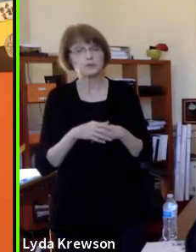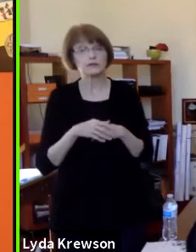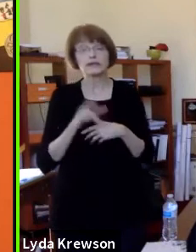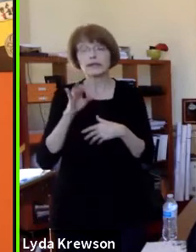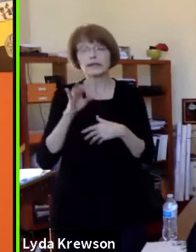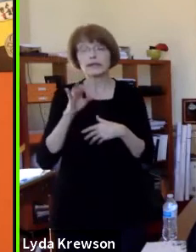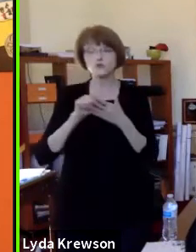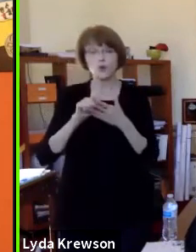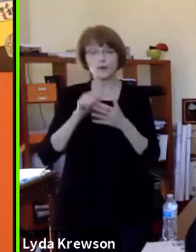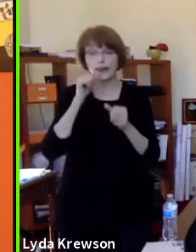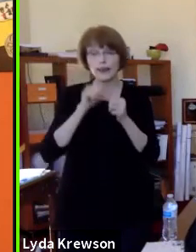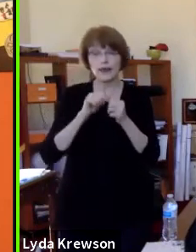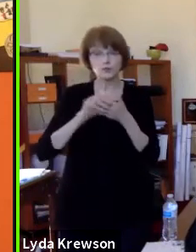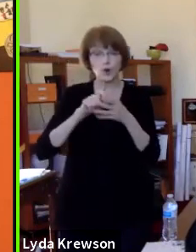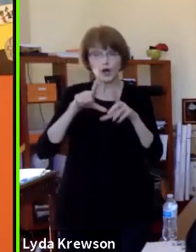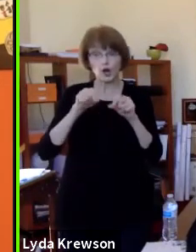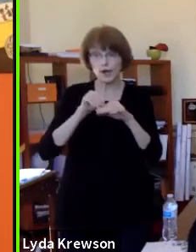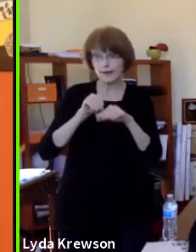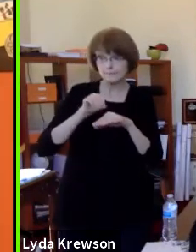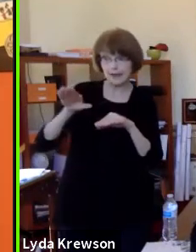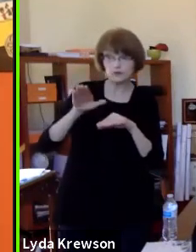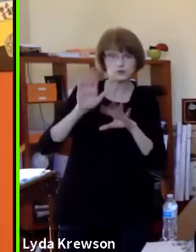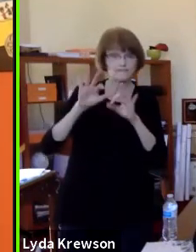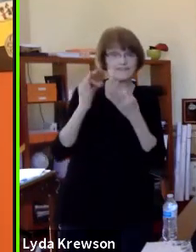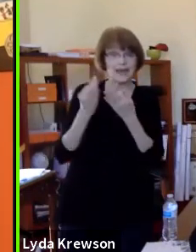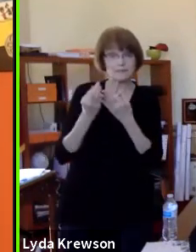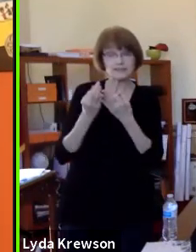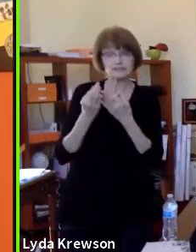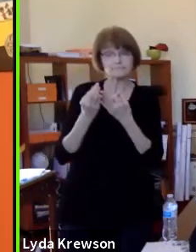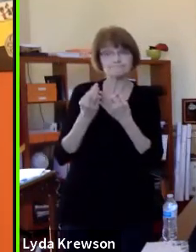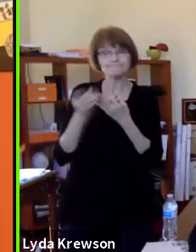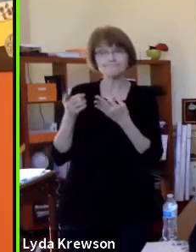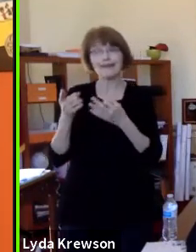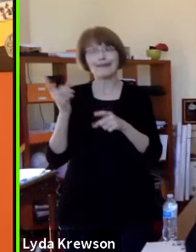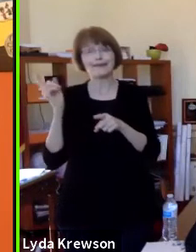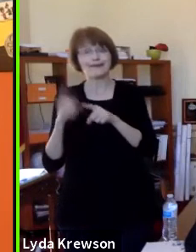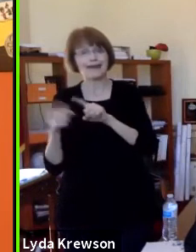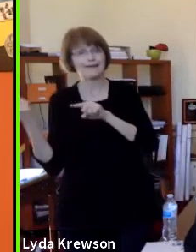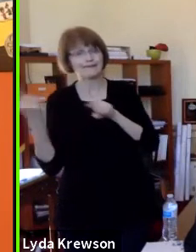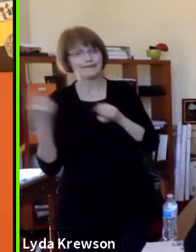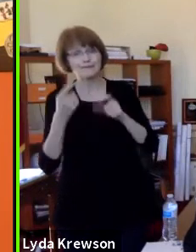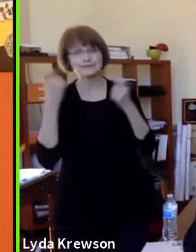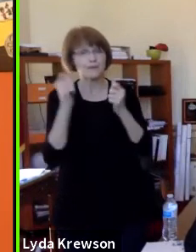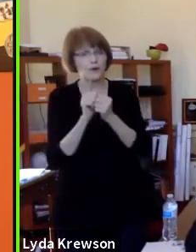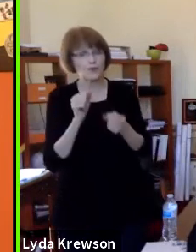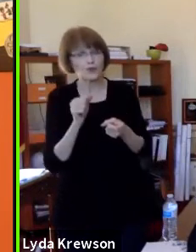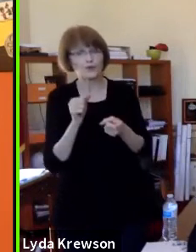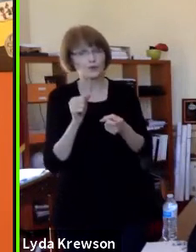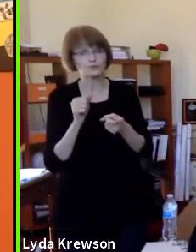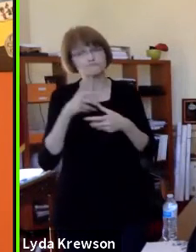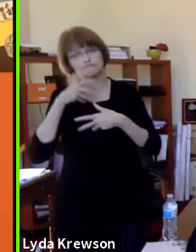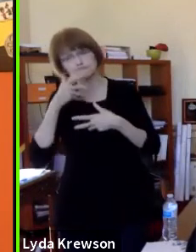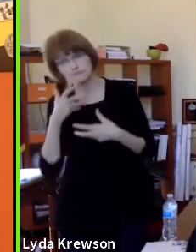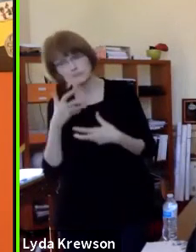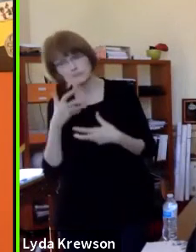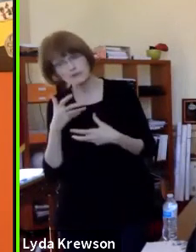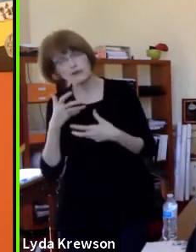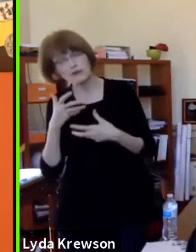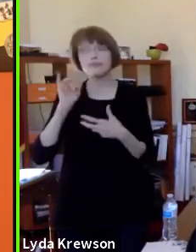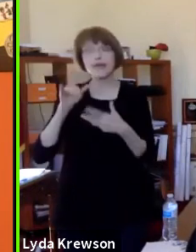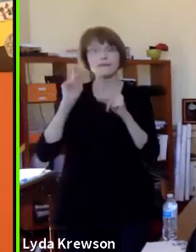or a card and mailed it to someone in your family that might not be able to be at your celebration, I assure you they would